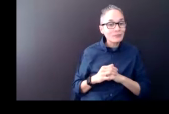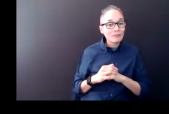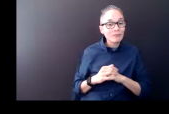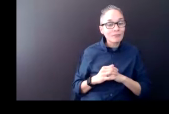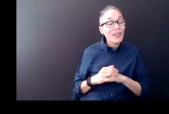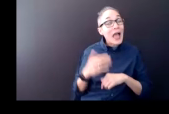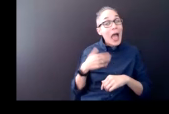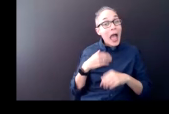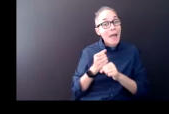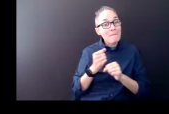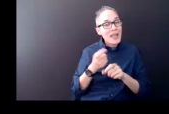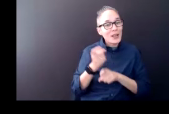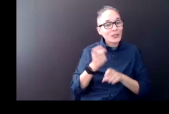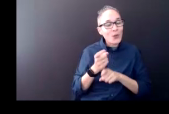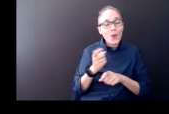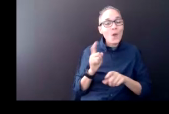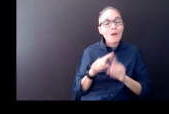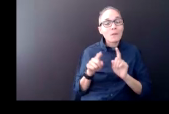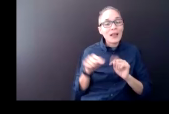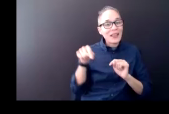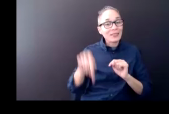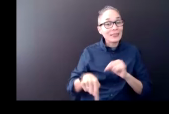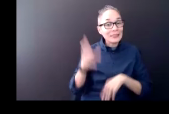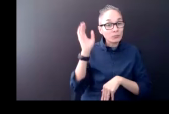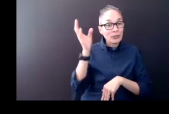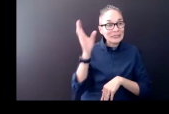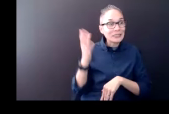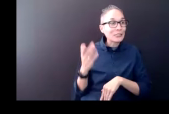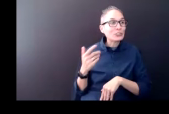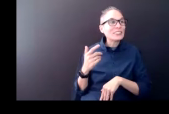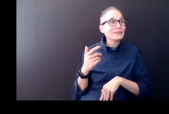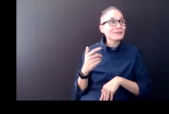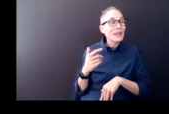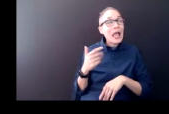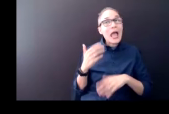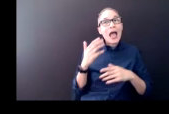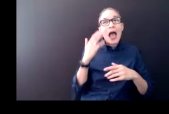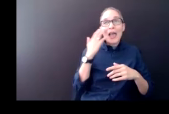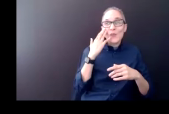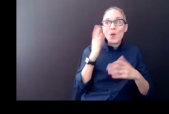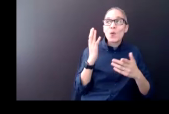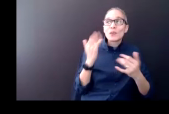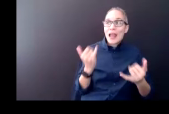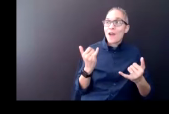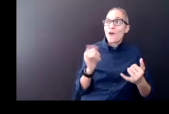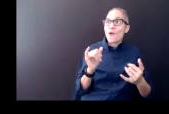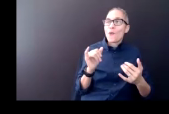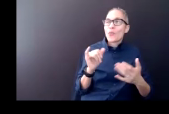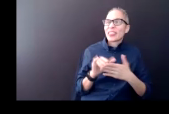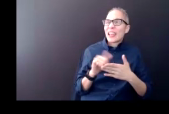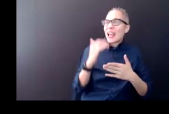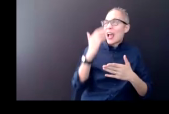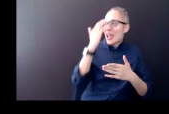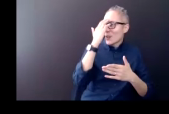I made a joke, I can't remember where I put it, but it's just basically like, I know now that I know less or